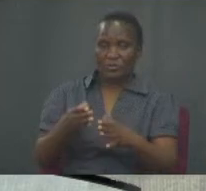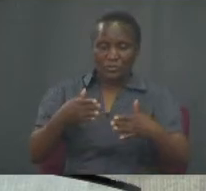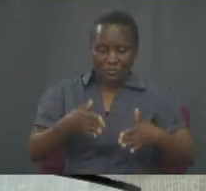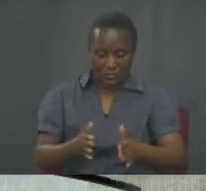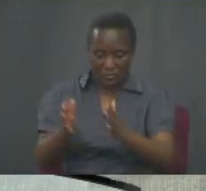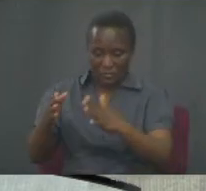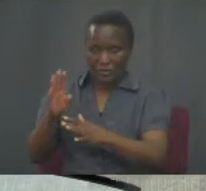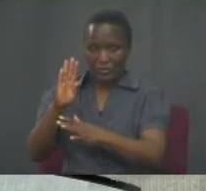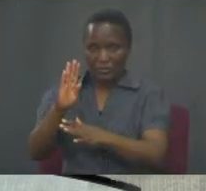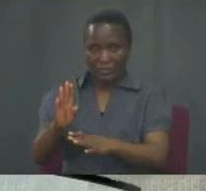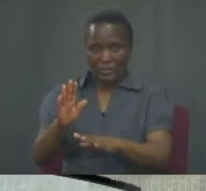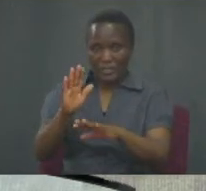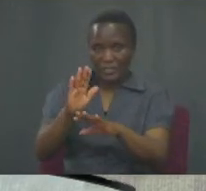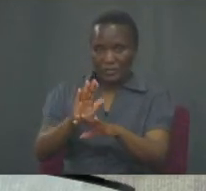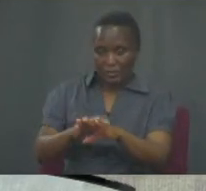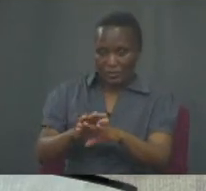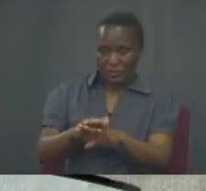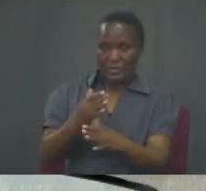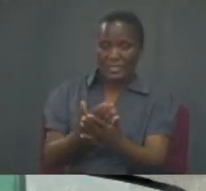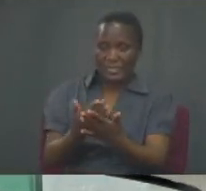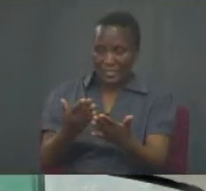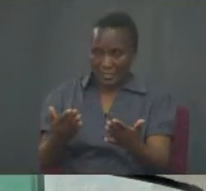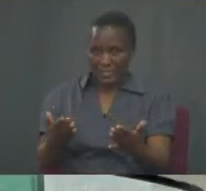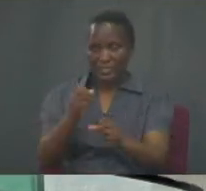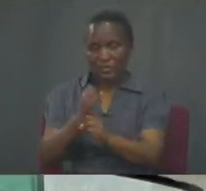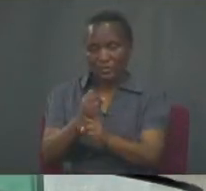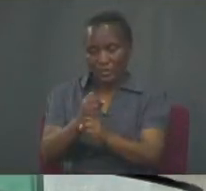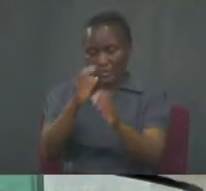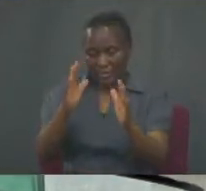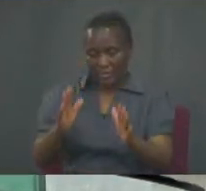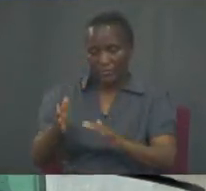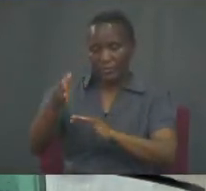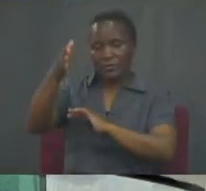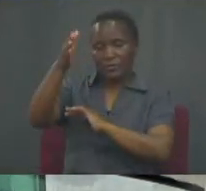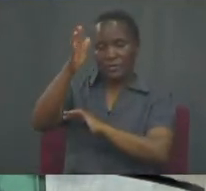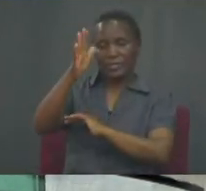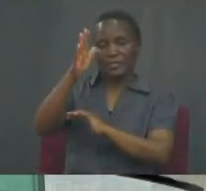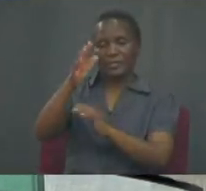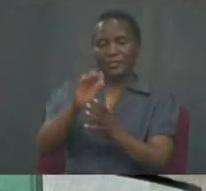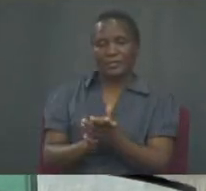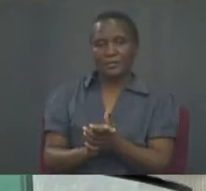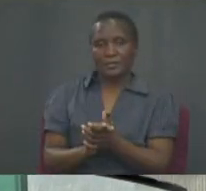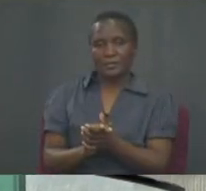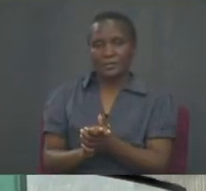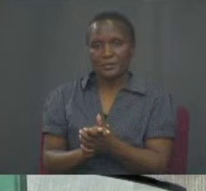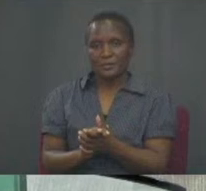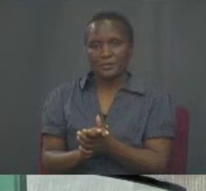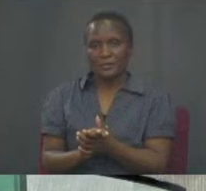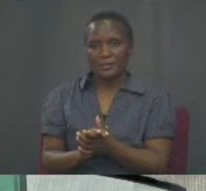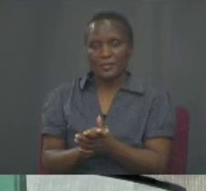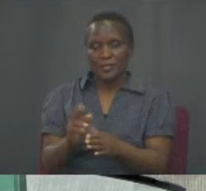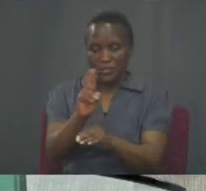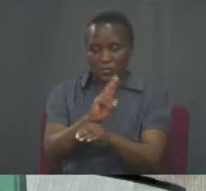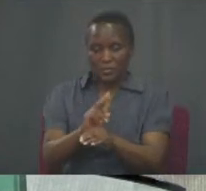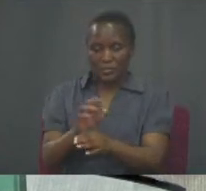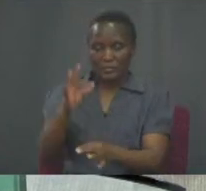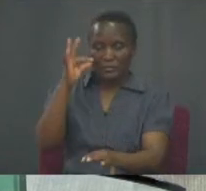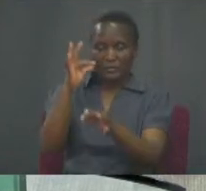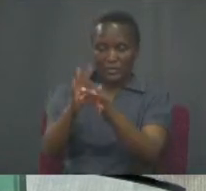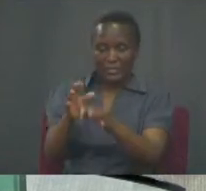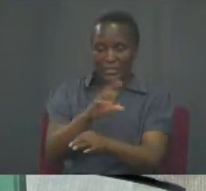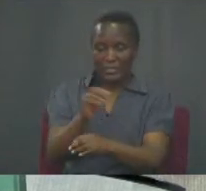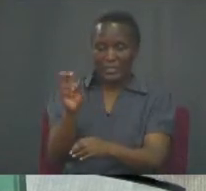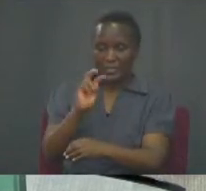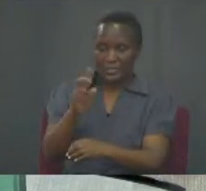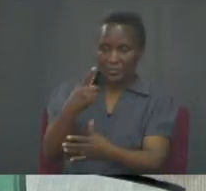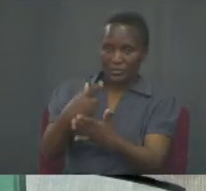be effective instruments of God. You lose out. Step out in faith and see what your God will do for